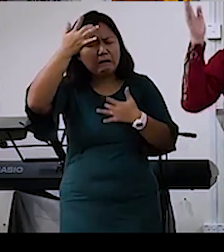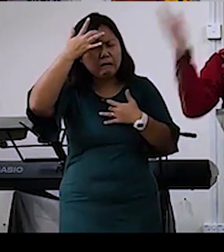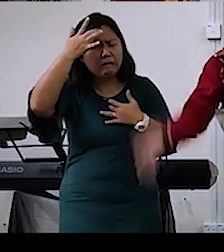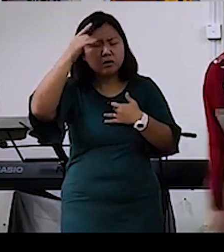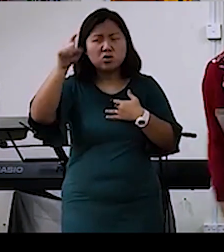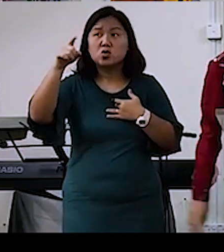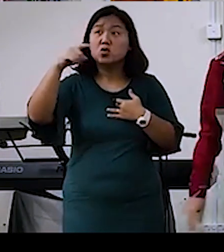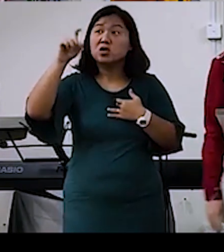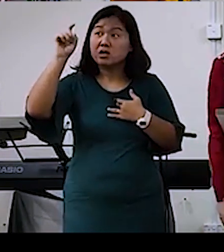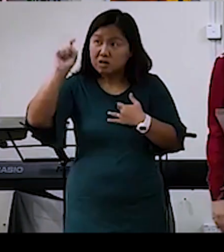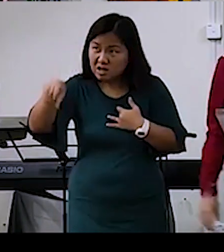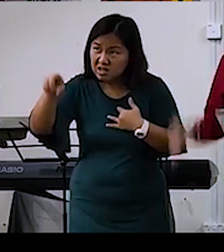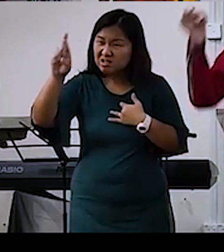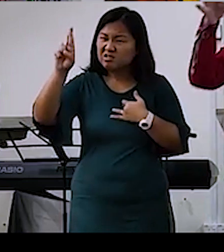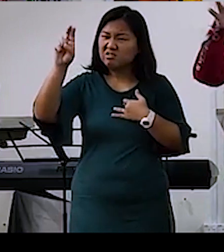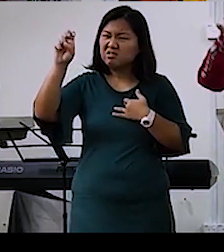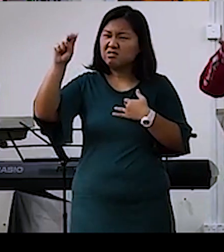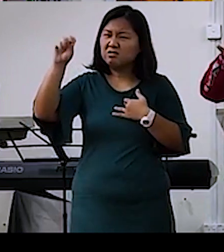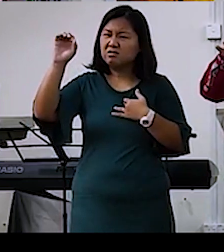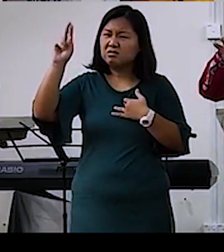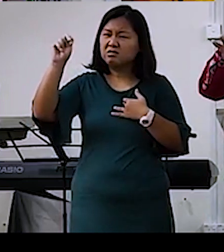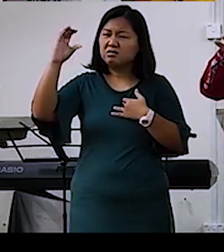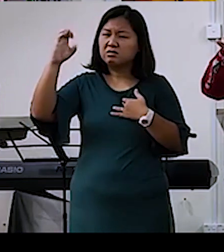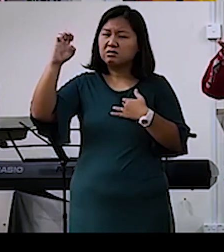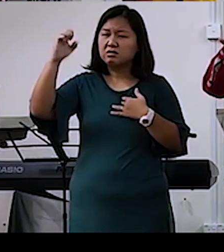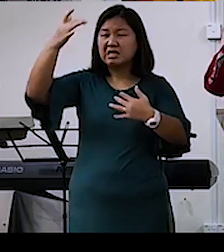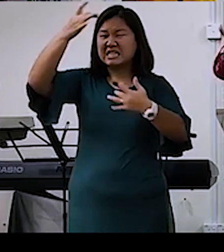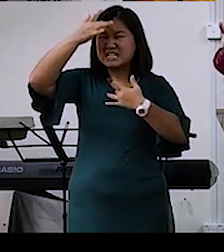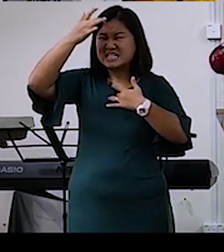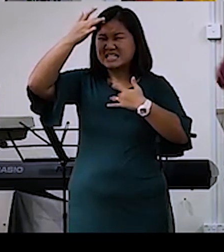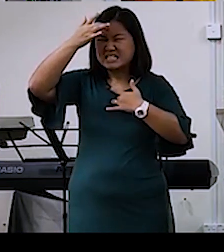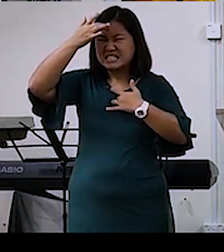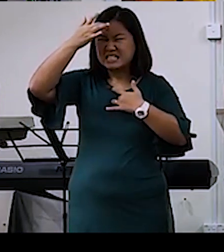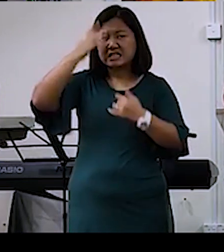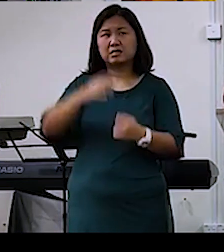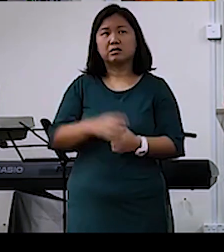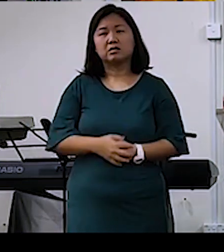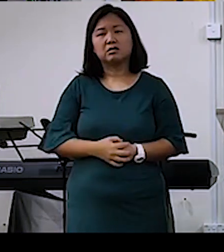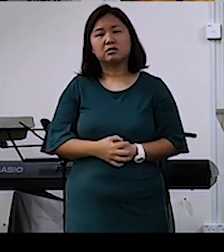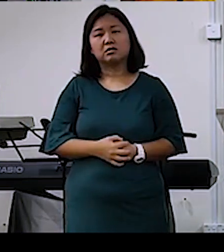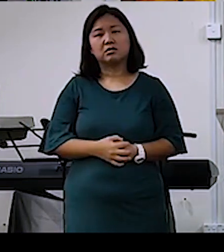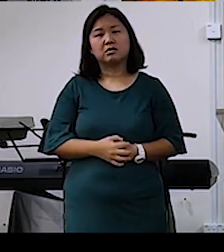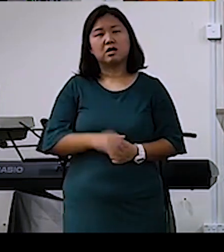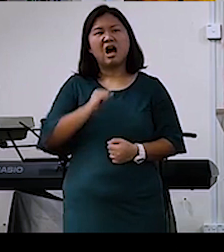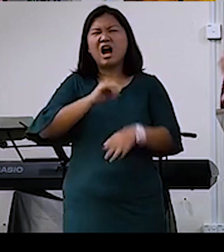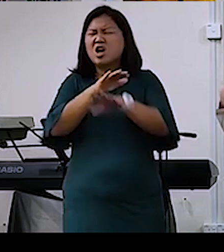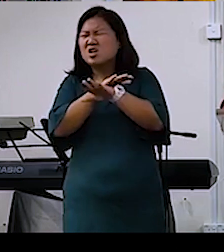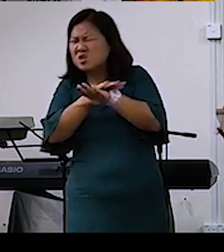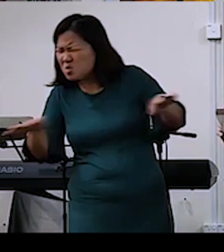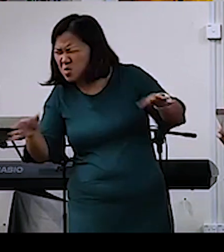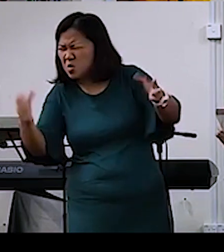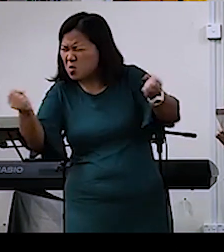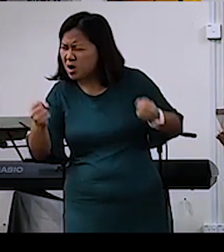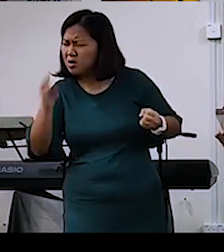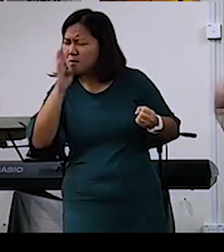sickness from your life. Renouncing is biblical.Renouncing is not just you feel something, so you're going to say, I don't want to be